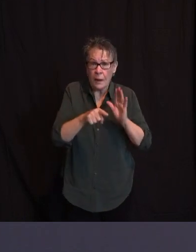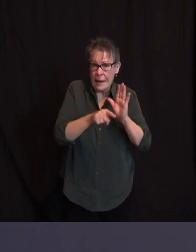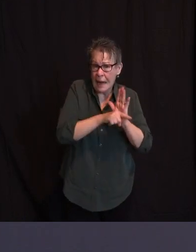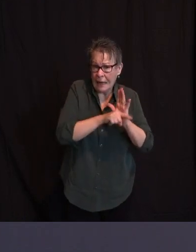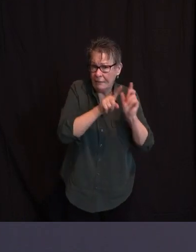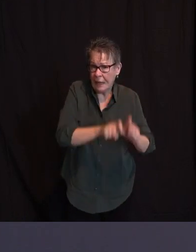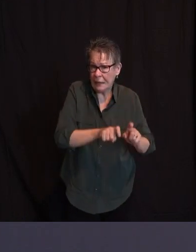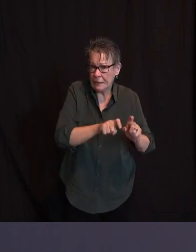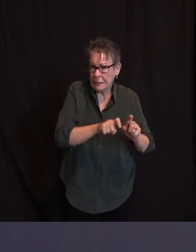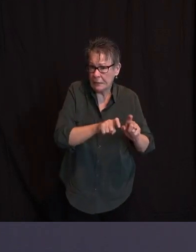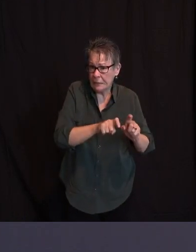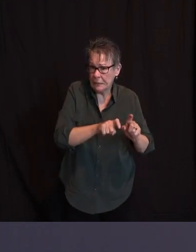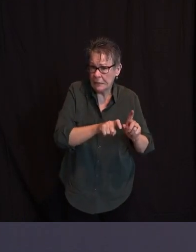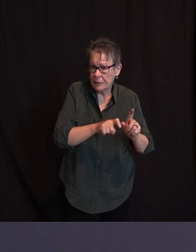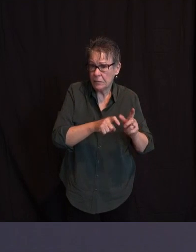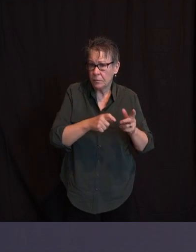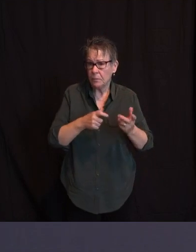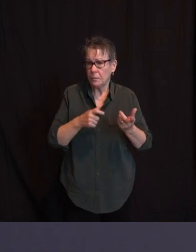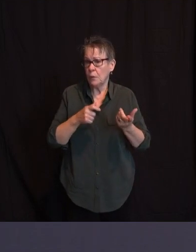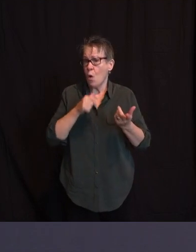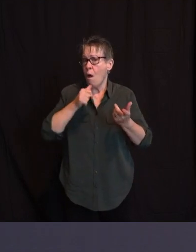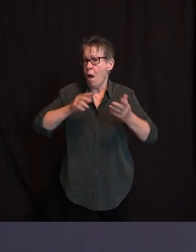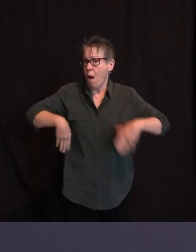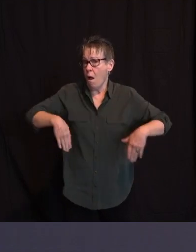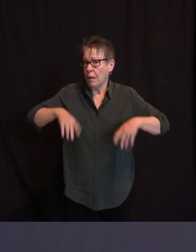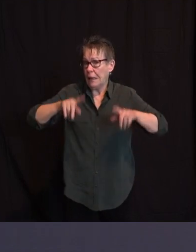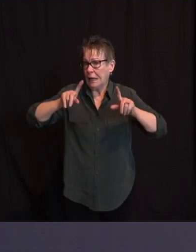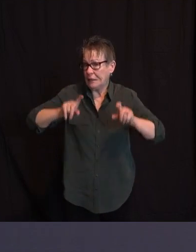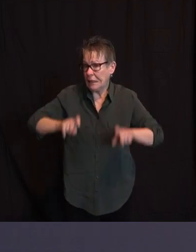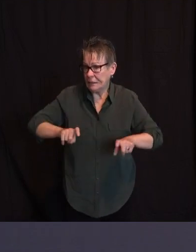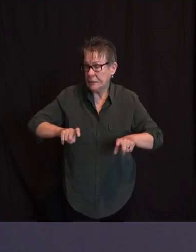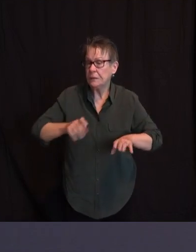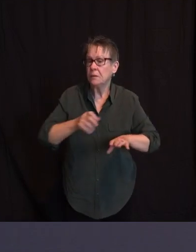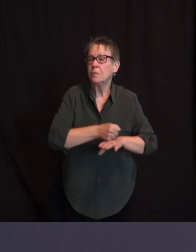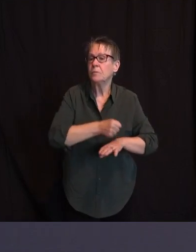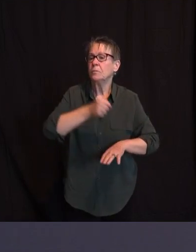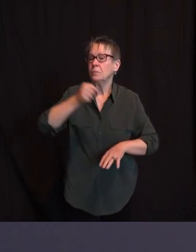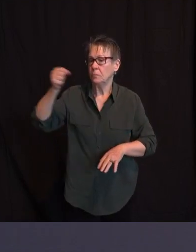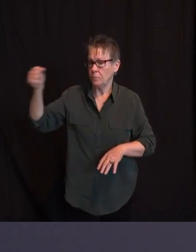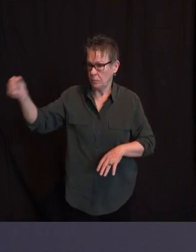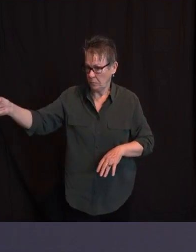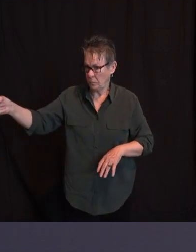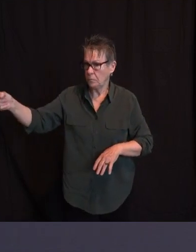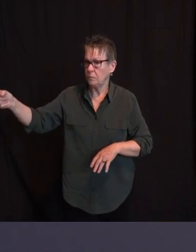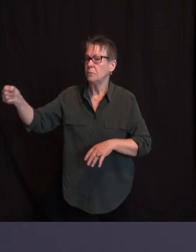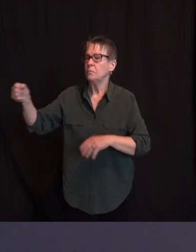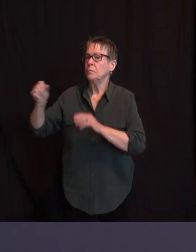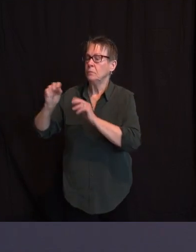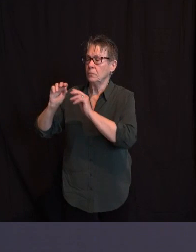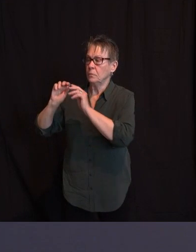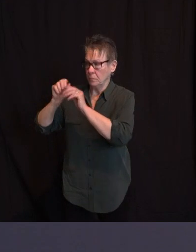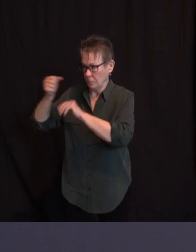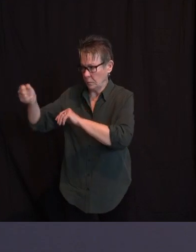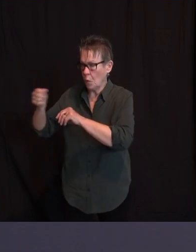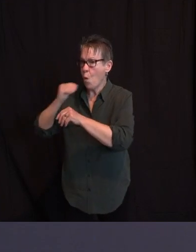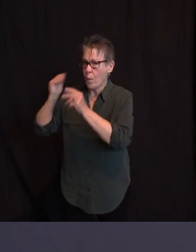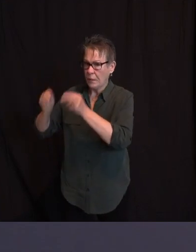more appropriate place to stay while they're being evaluated. So it's a two-pronged approach. We're working together on it,